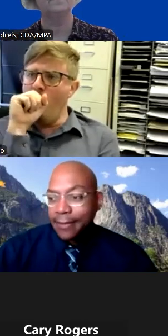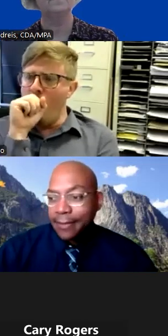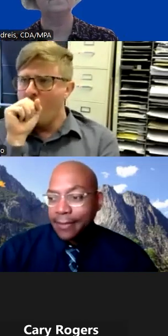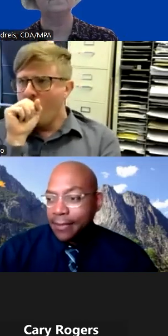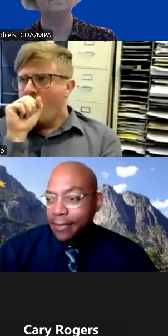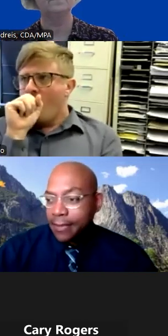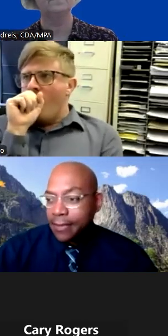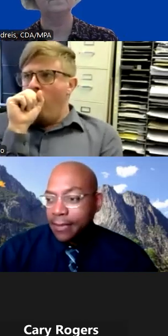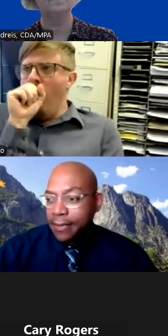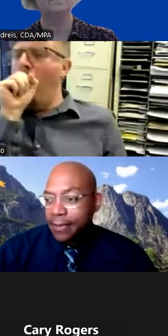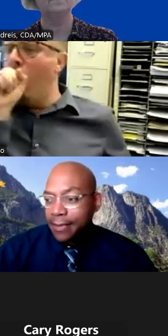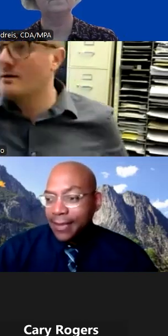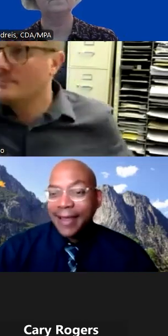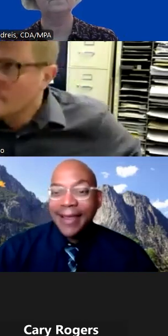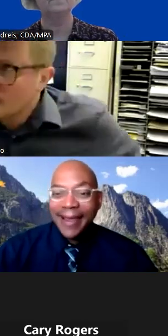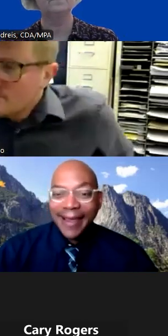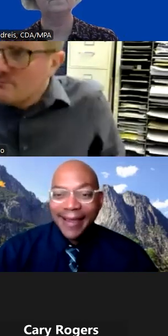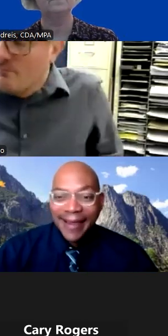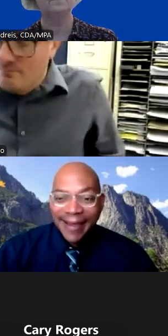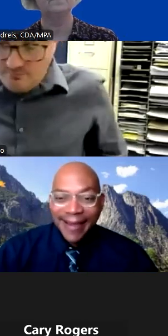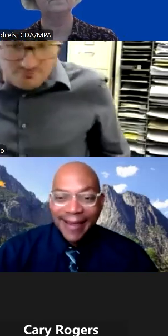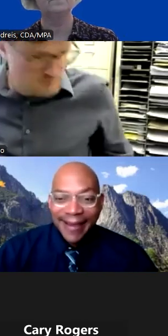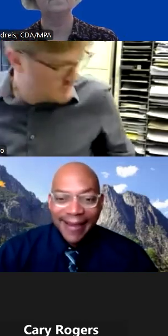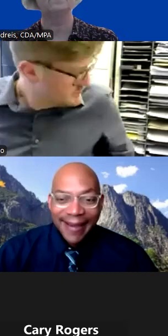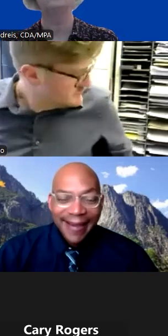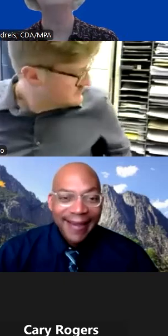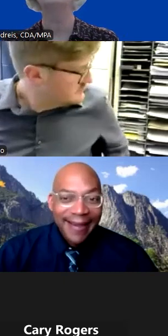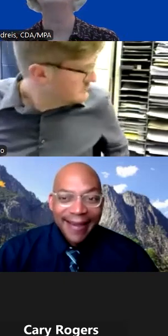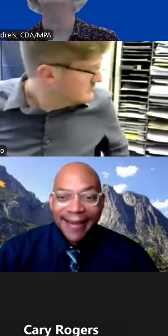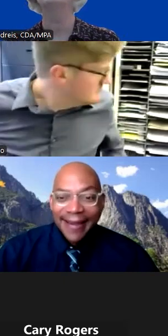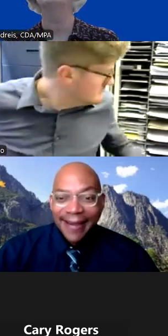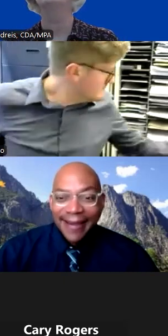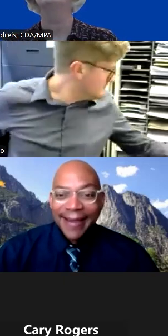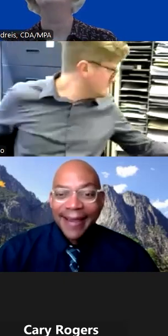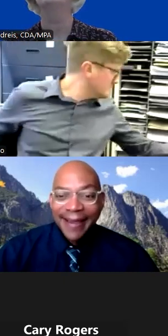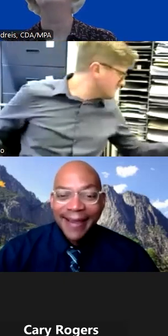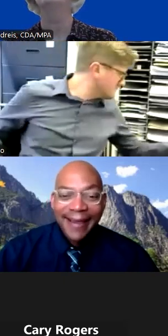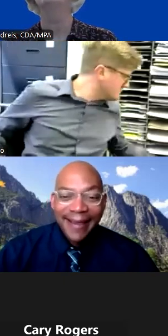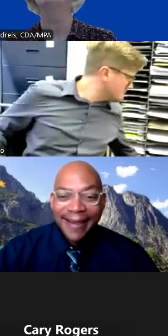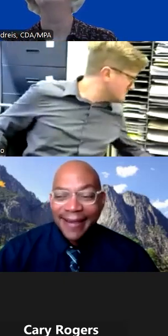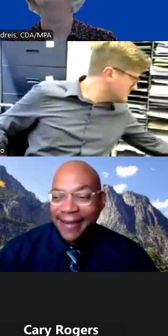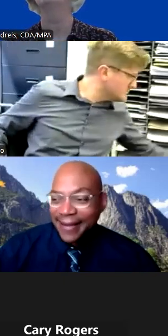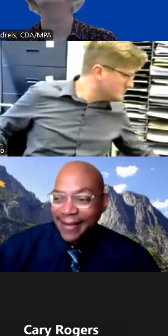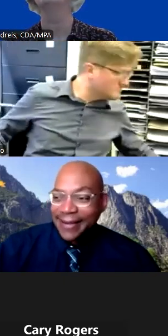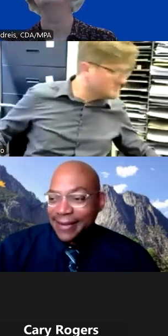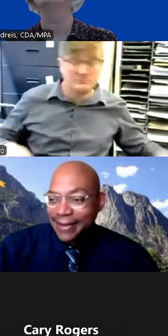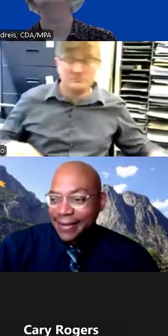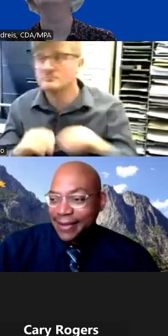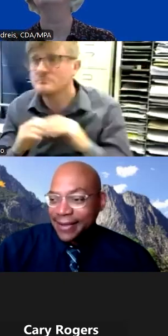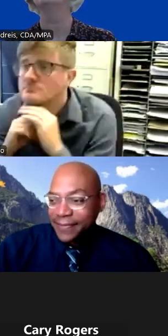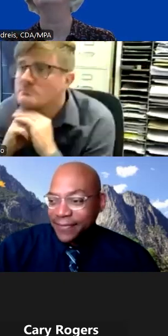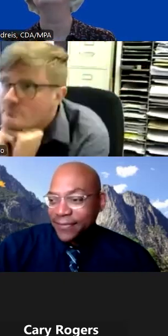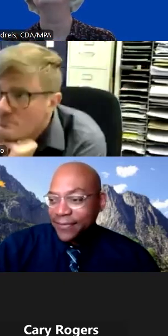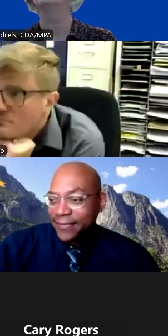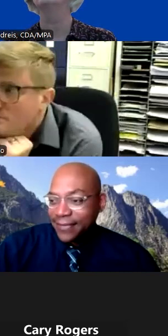carry a lot of weight when we know that kind of information firsthand. Yeah, absolutely. Yeah, as we build